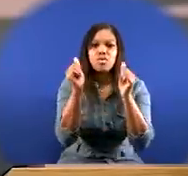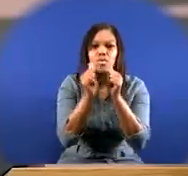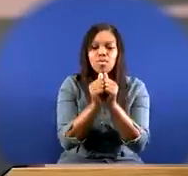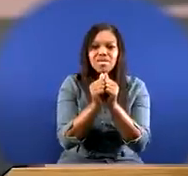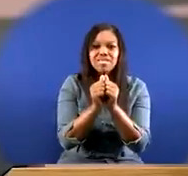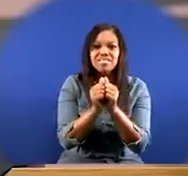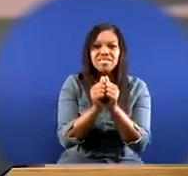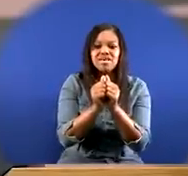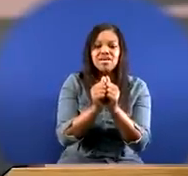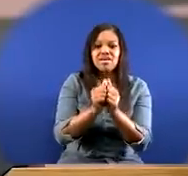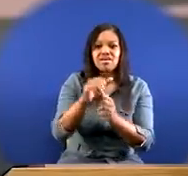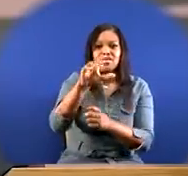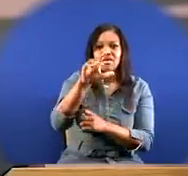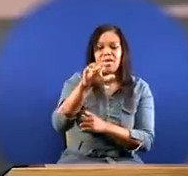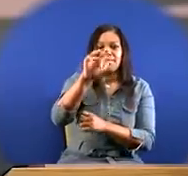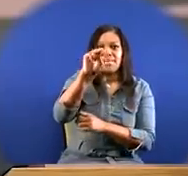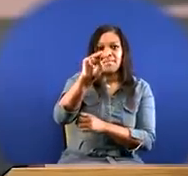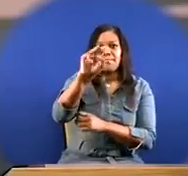Dr. King.